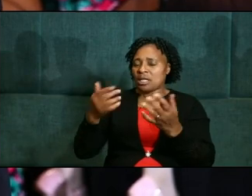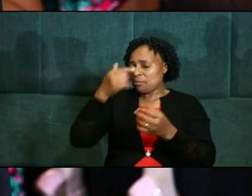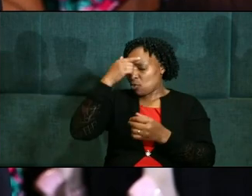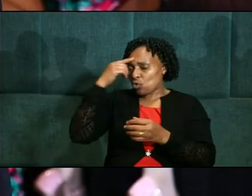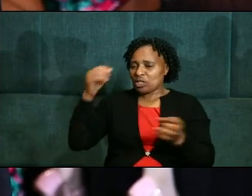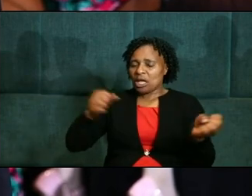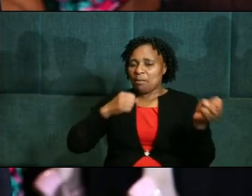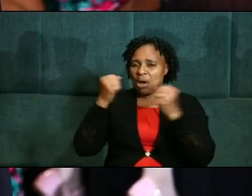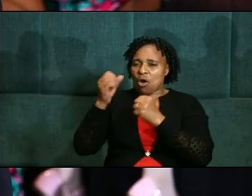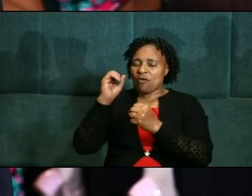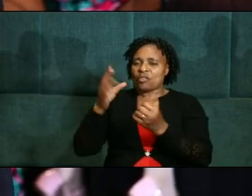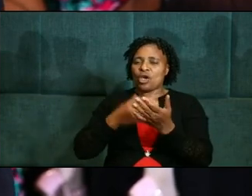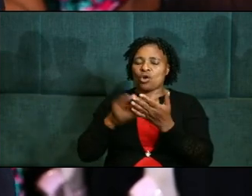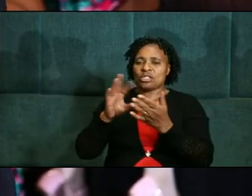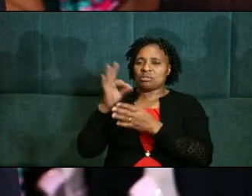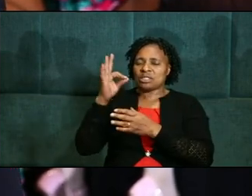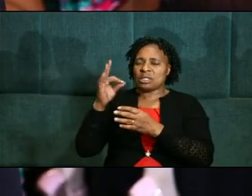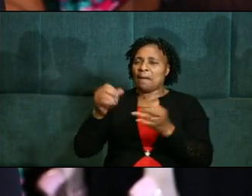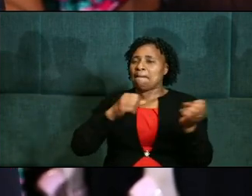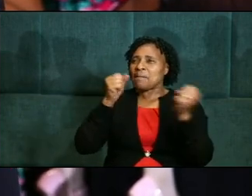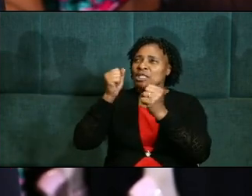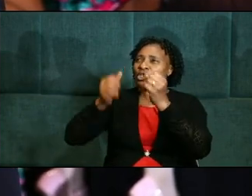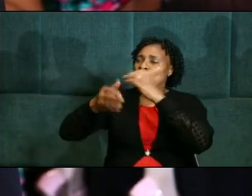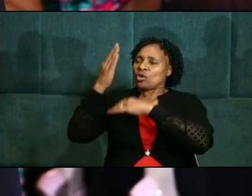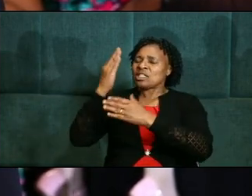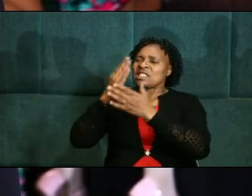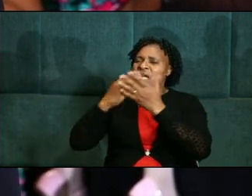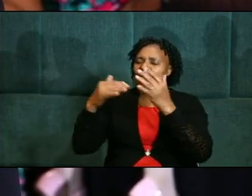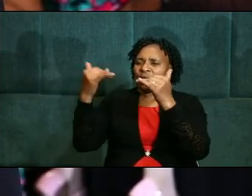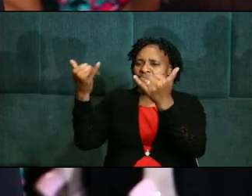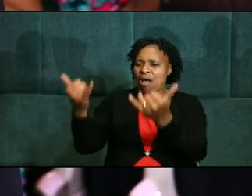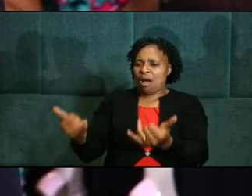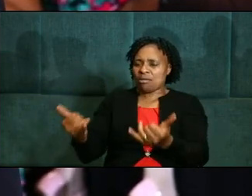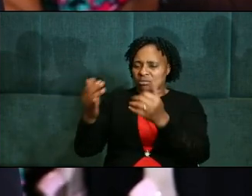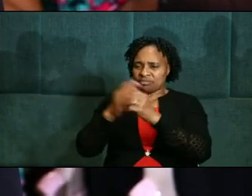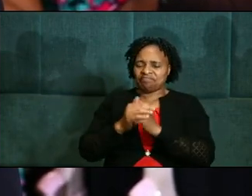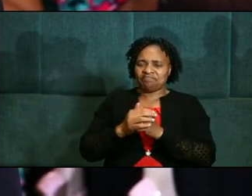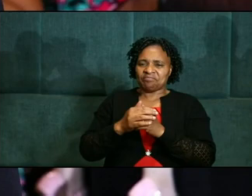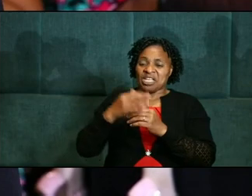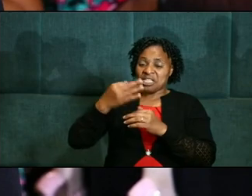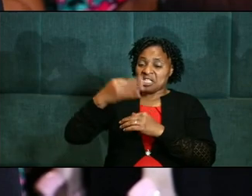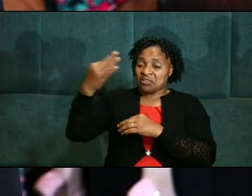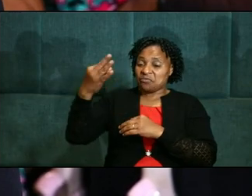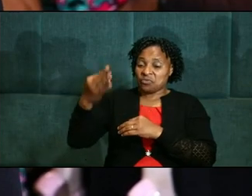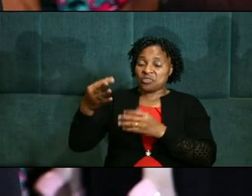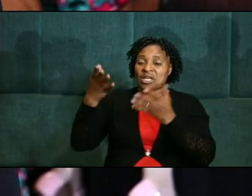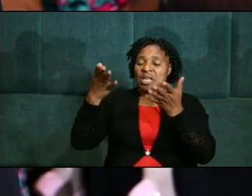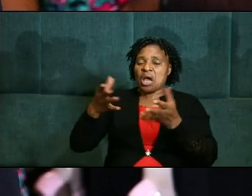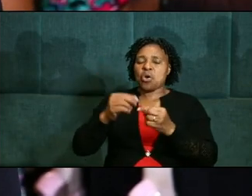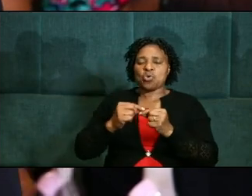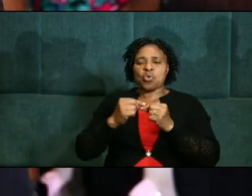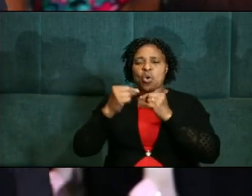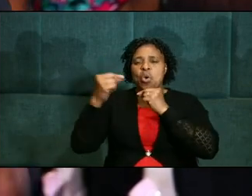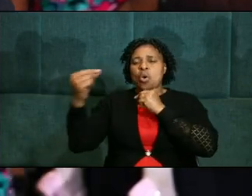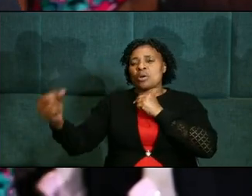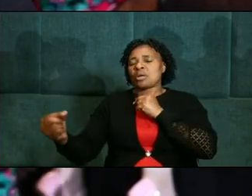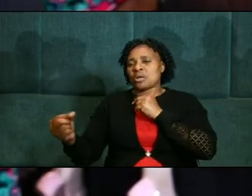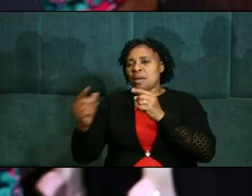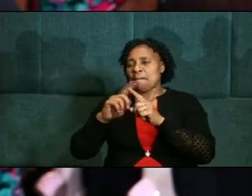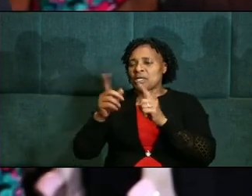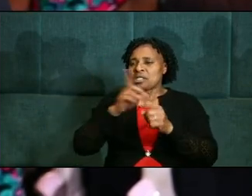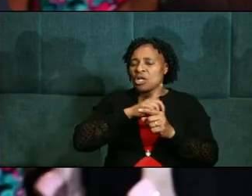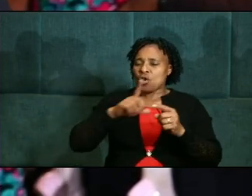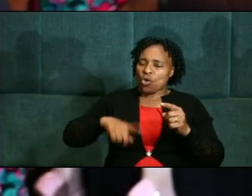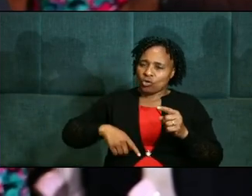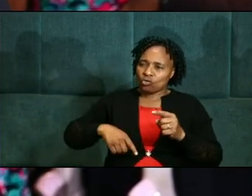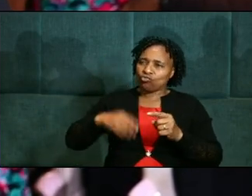Holy Spirit. Mighty God, some of them are very young. The future is still long. But Lord, you